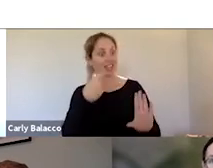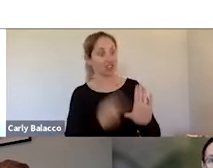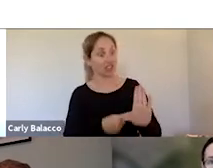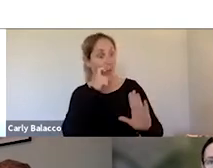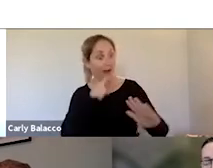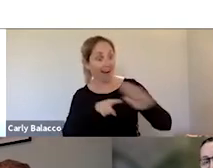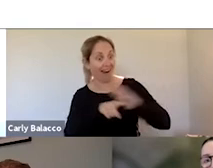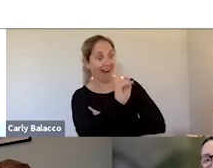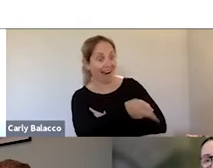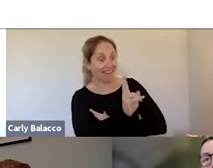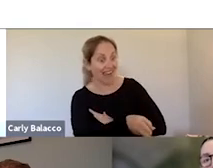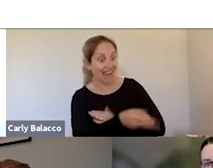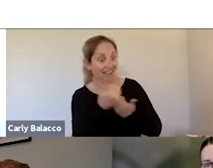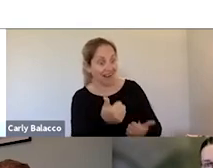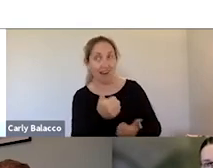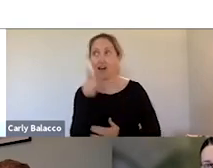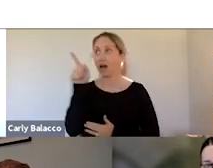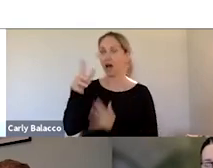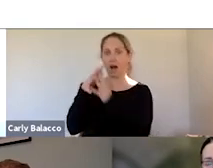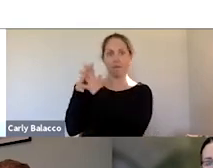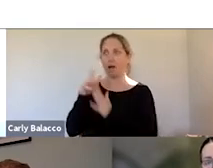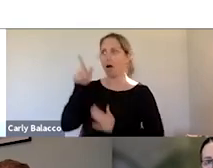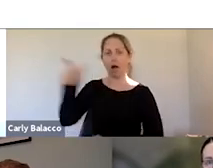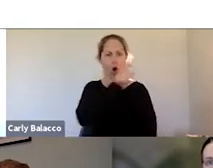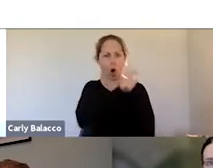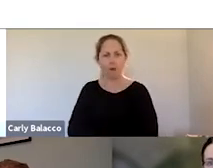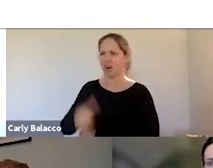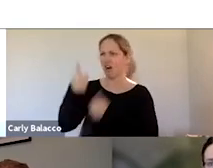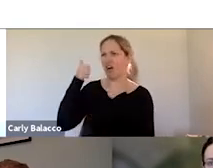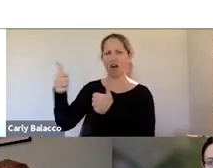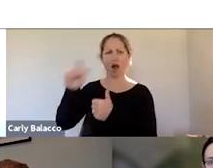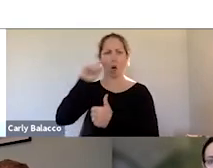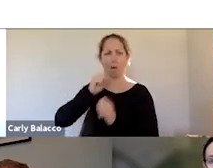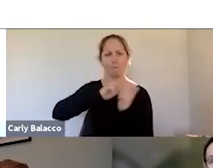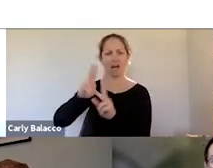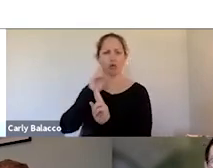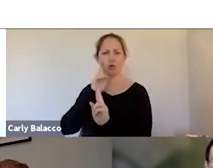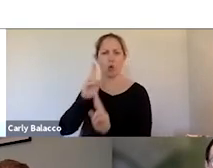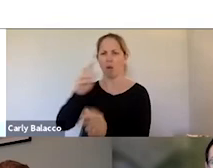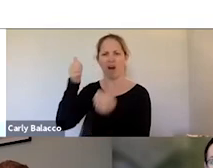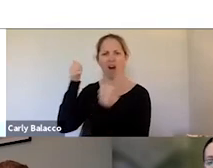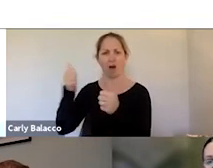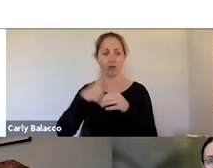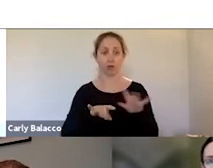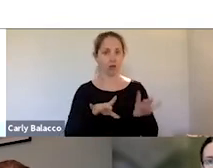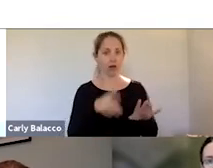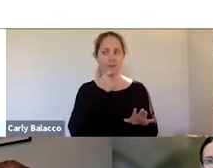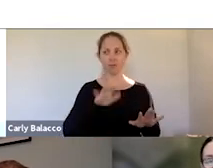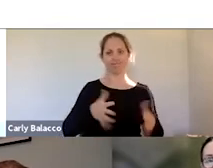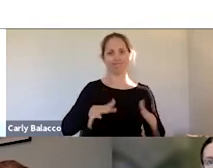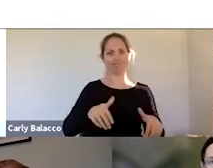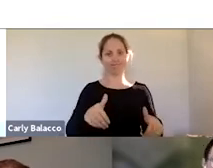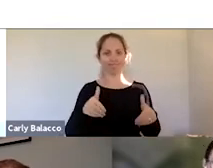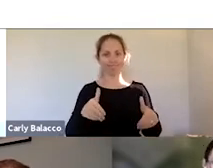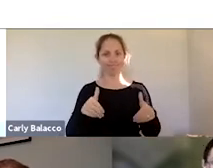American audiences are more confident in that than Australian audiences. So here only 27% of audiences